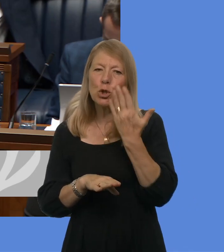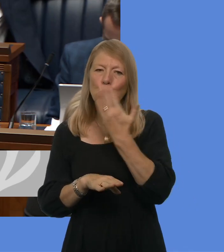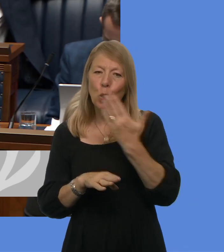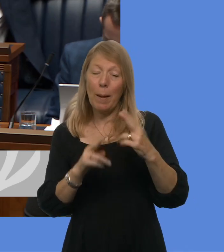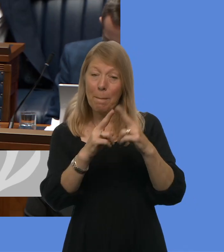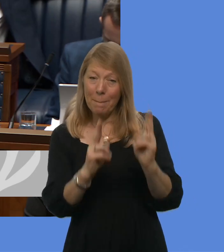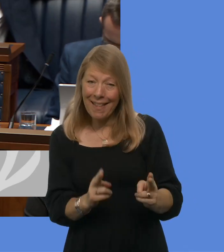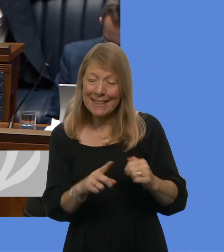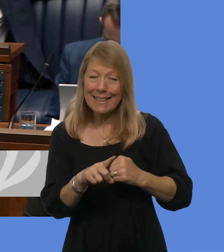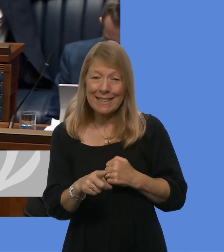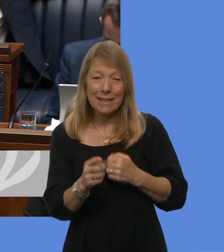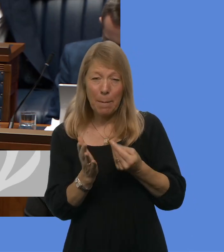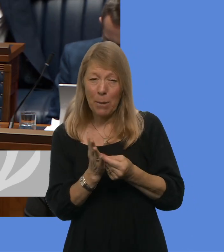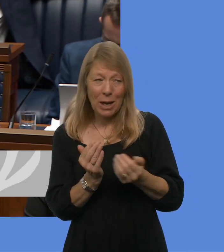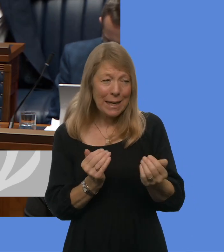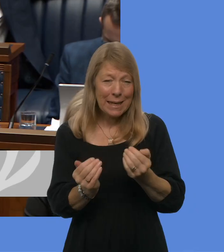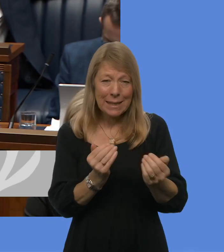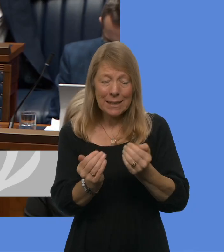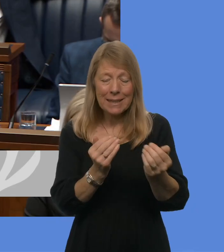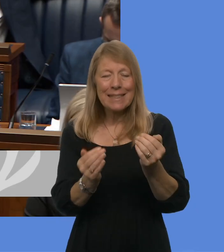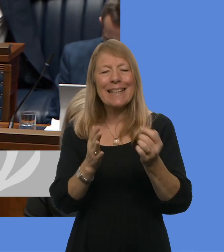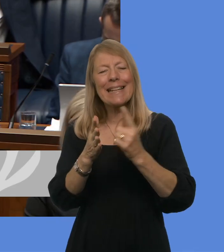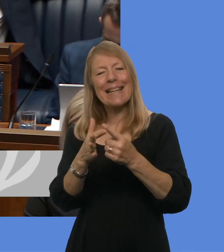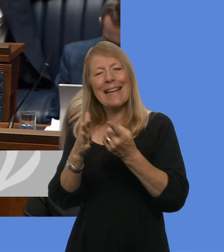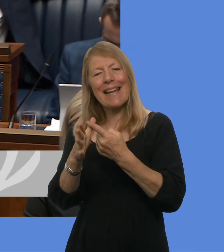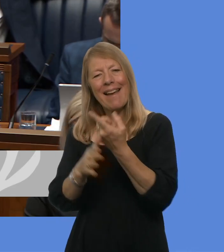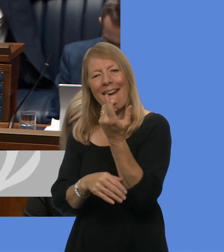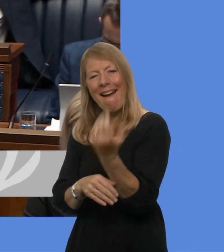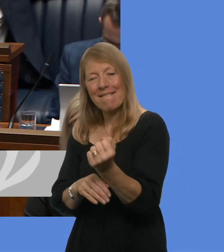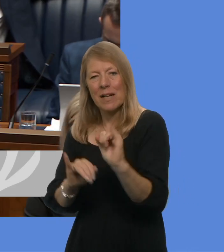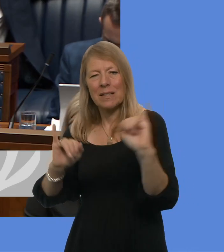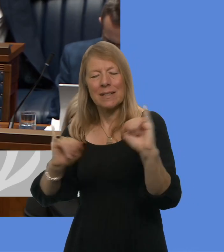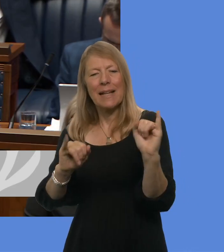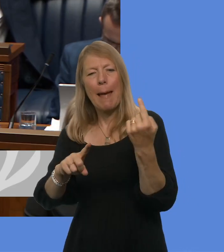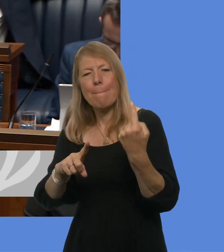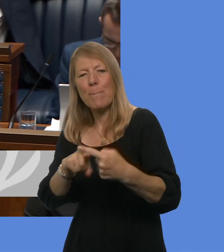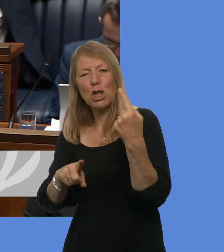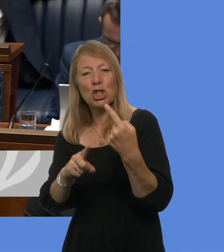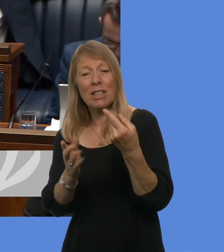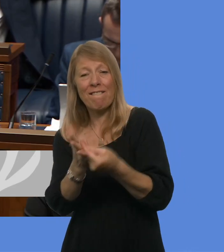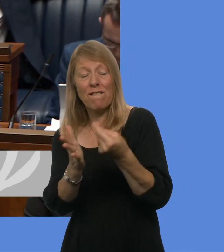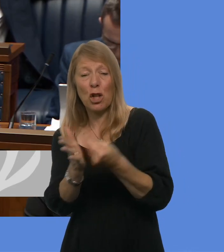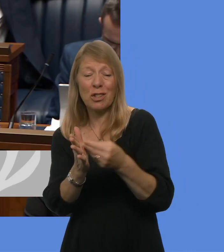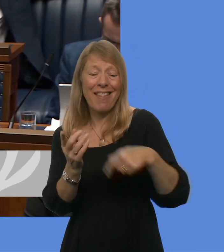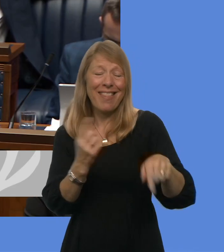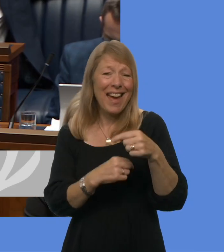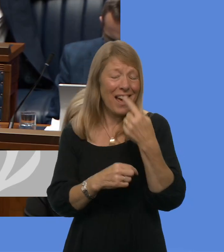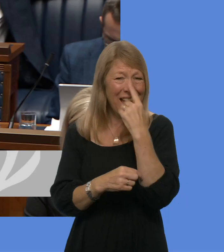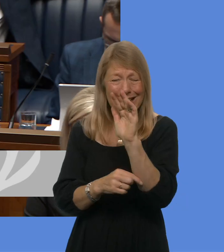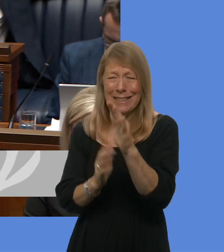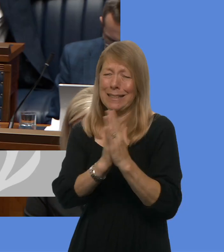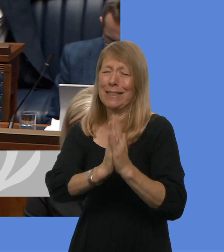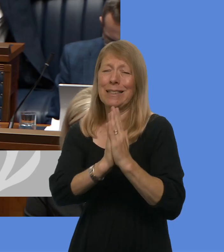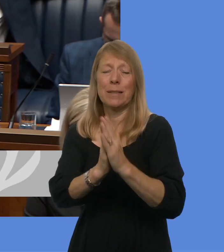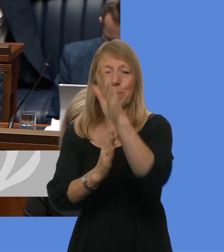there are emergency funds that the Education Authority can avail of, and I would very much encourage the providers in this